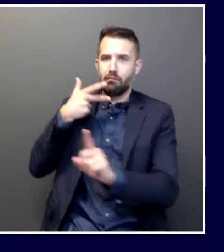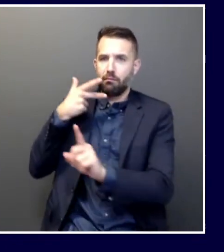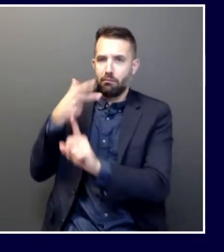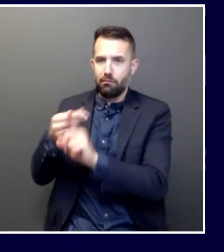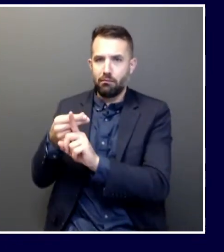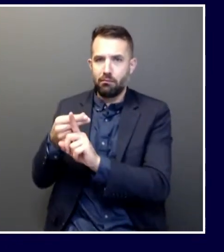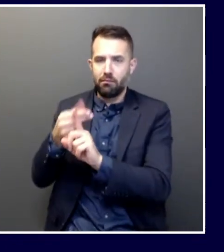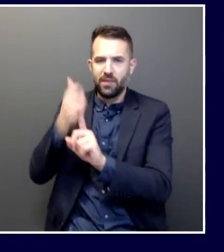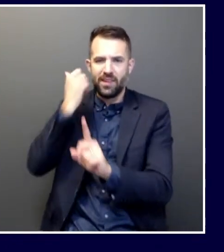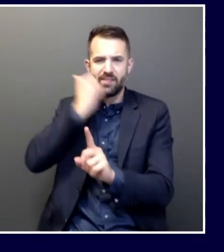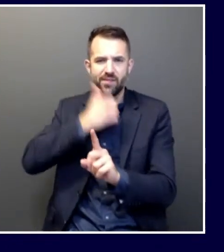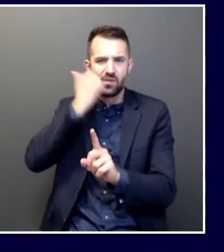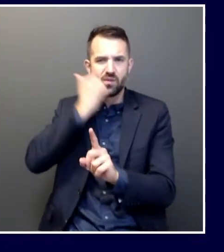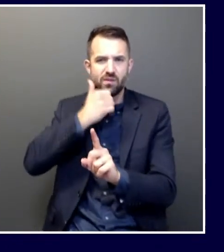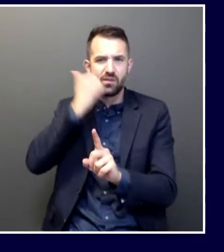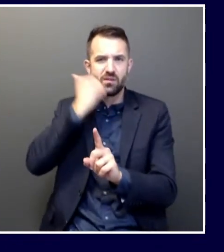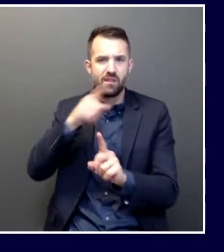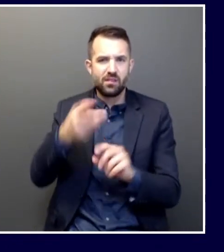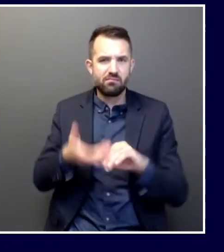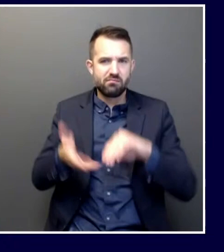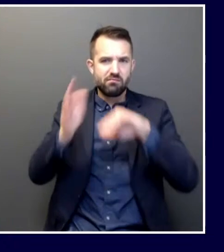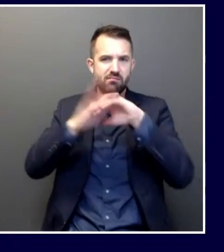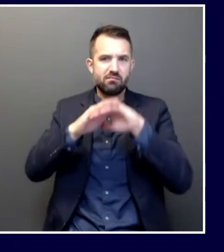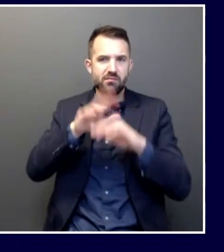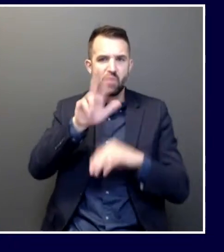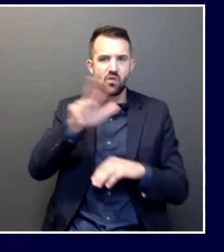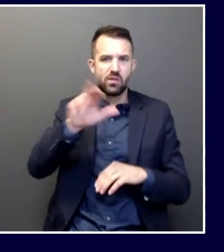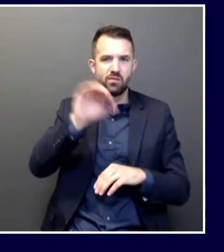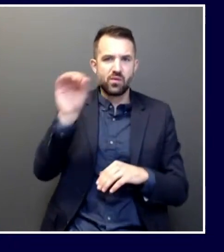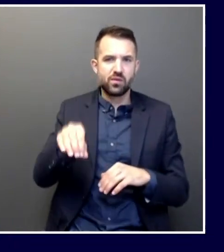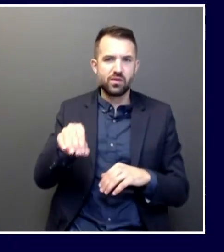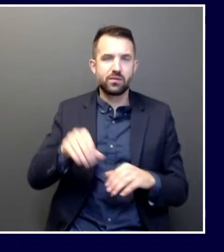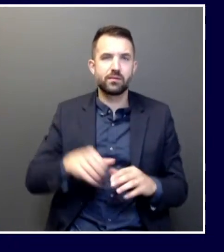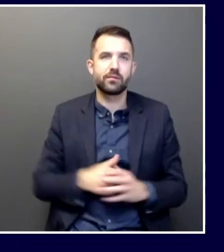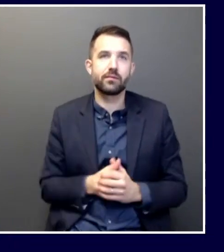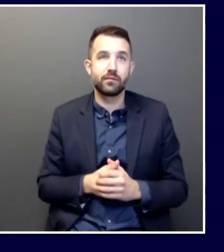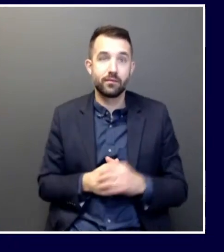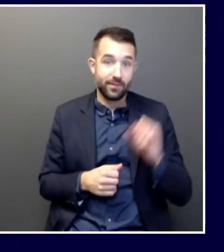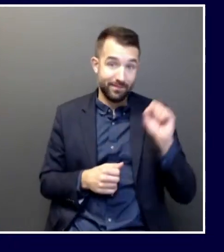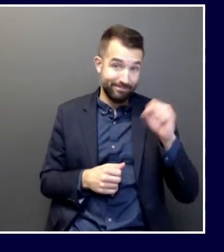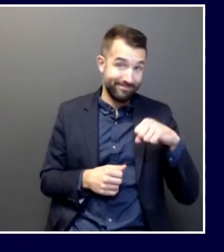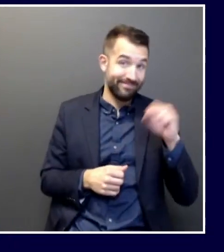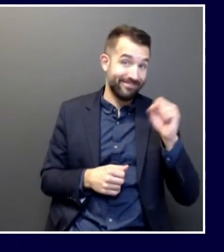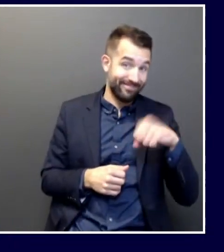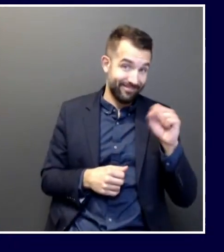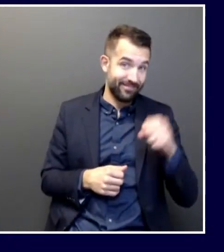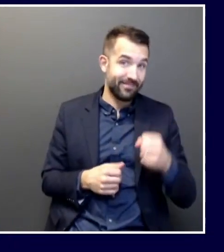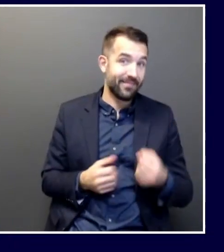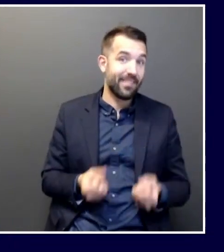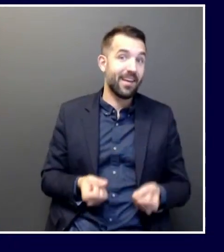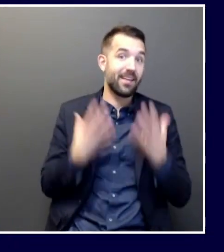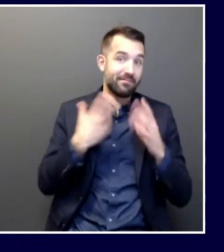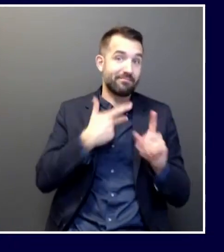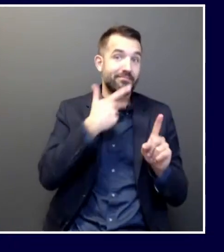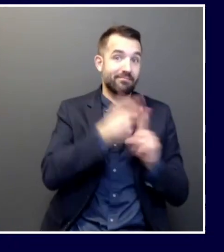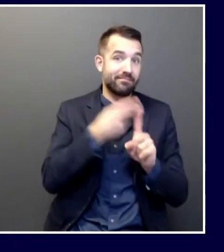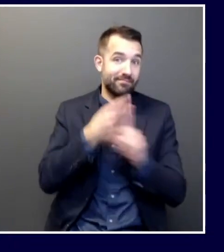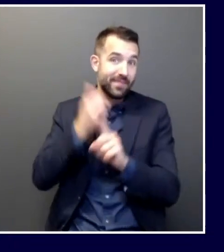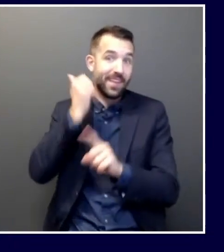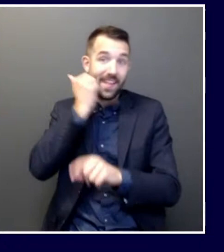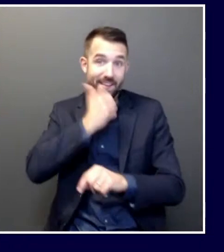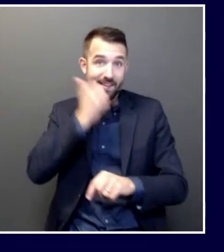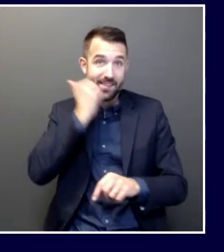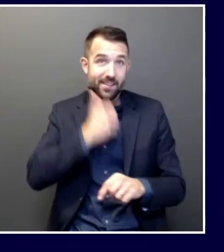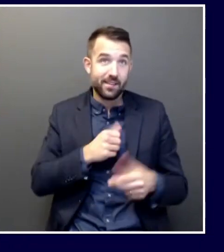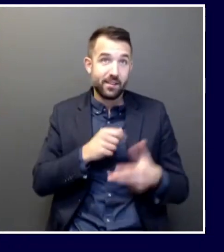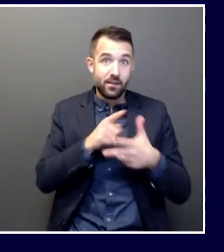that means? You are correct, Patrick. That is shots given per day, be it first, second, or booster doses.